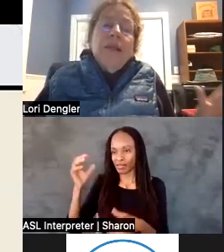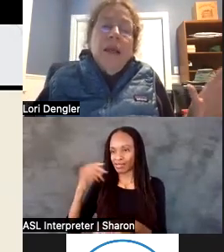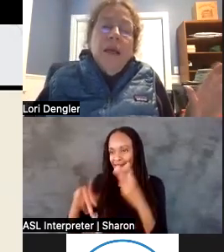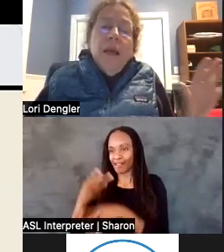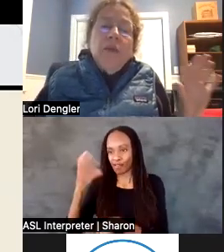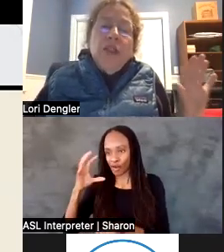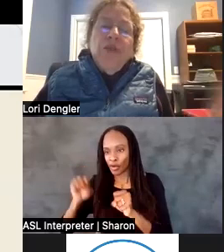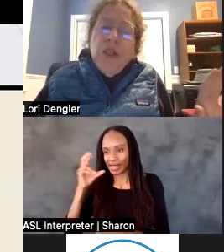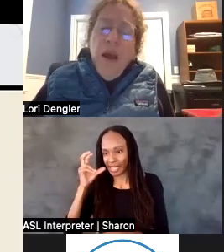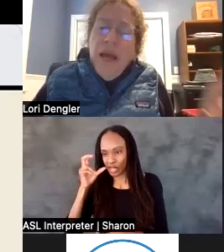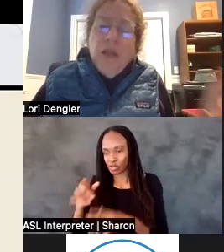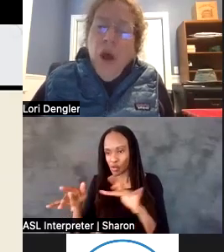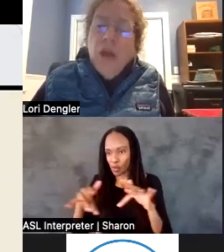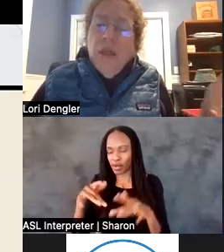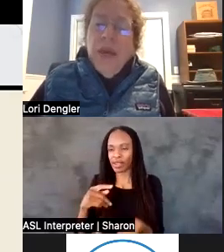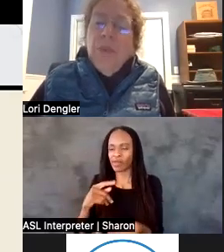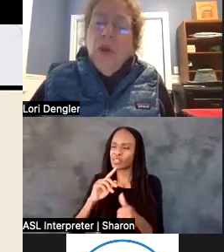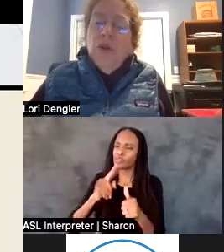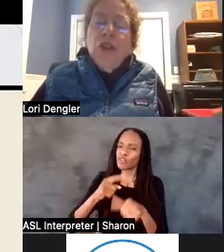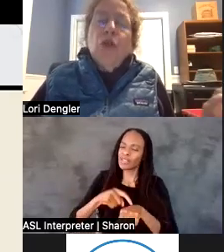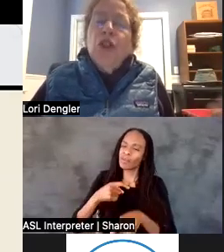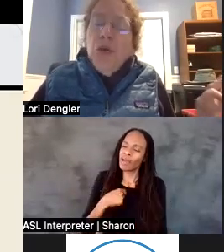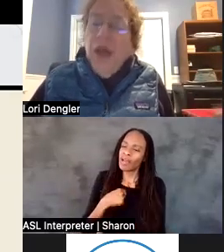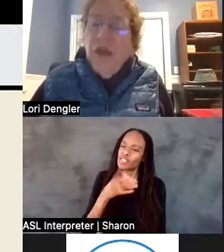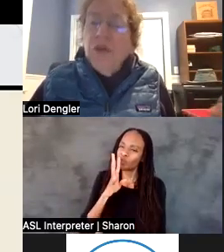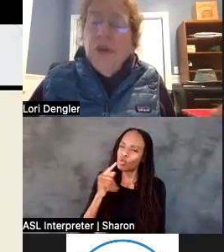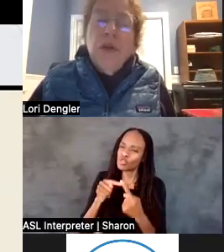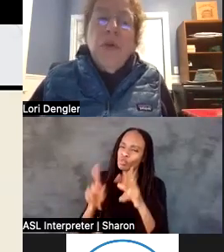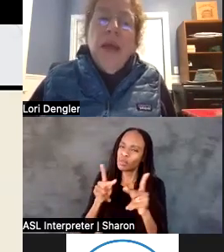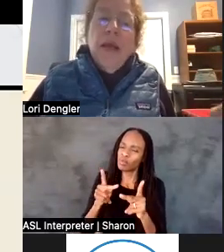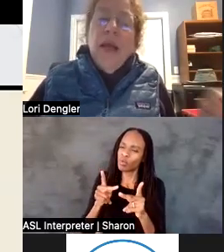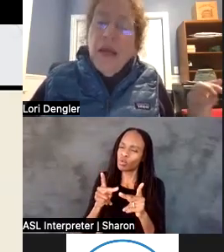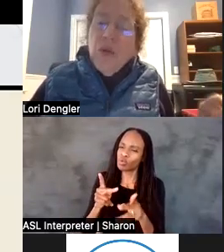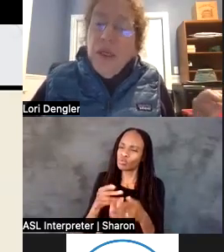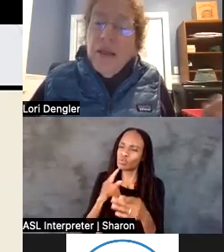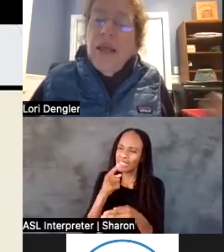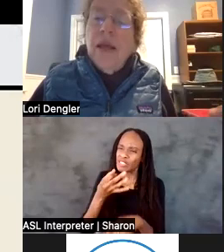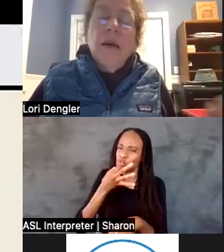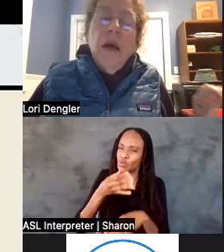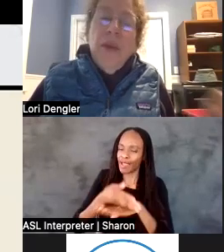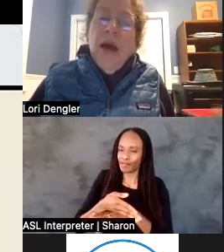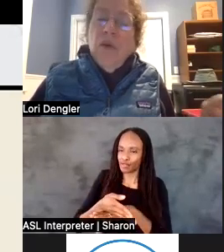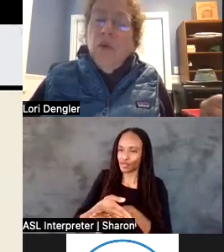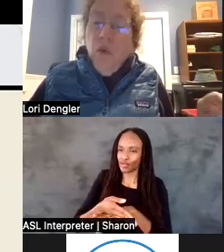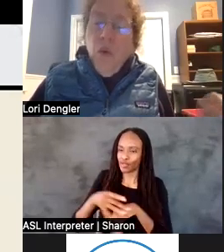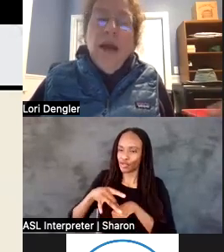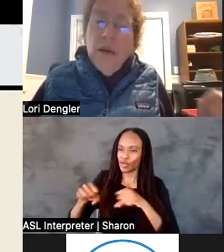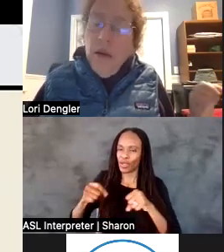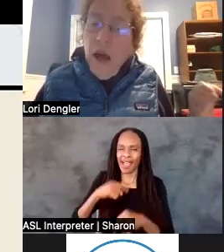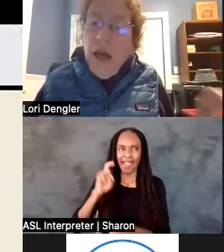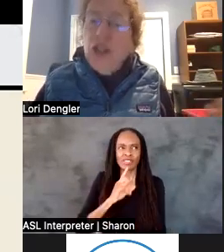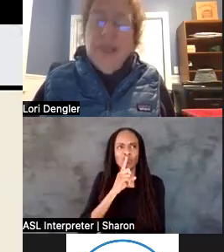was the first time I talked to people so soon after an earthquake. And I had to really think about